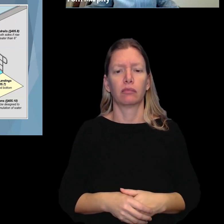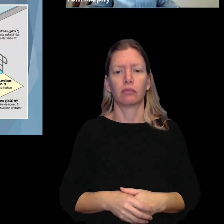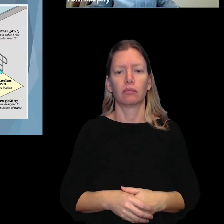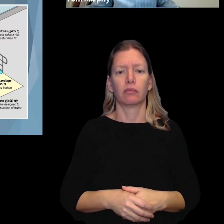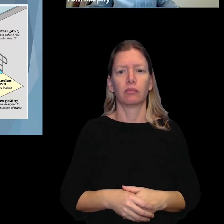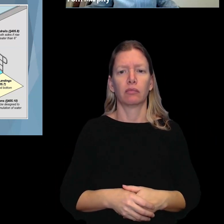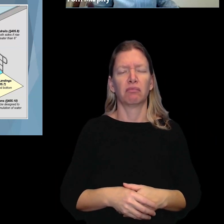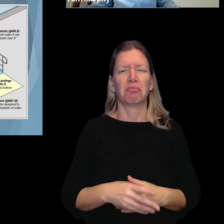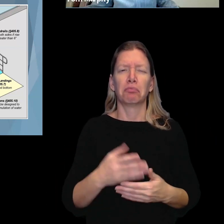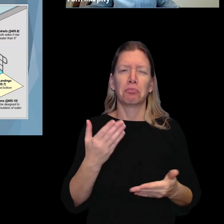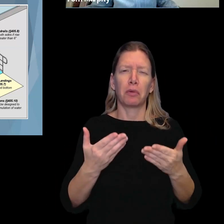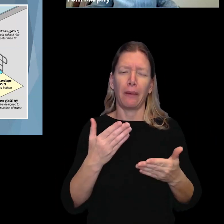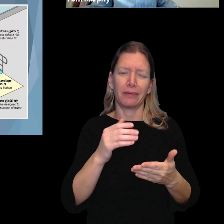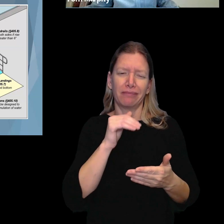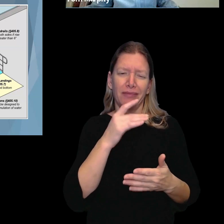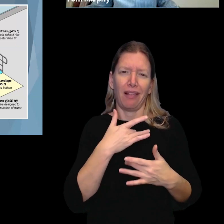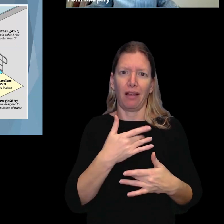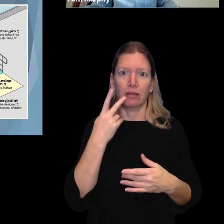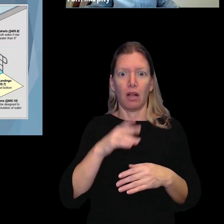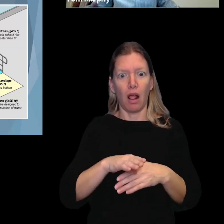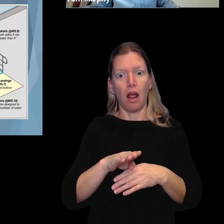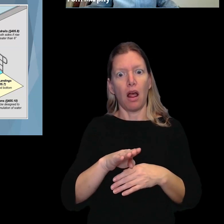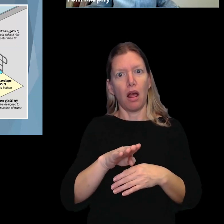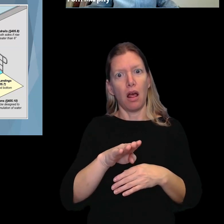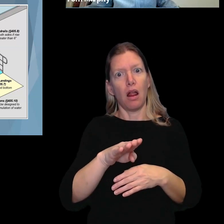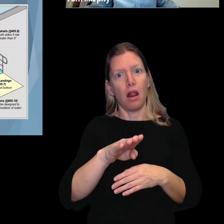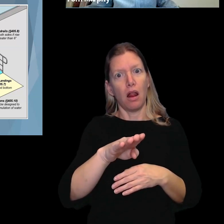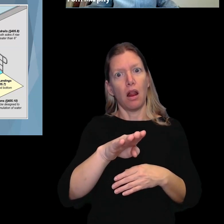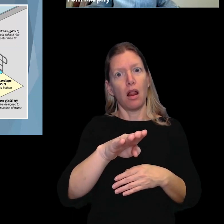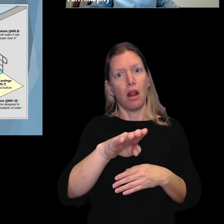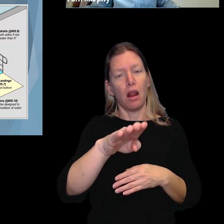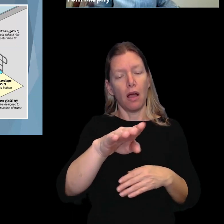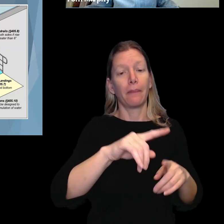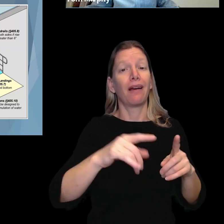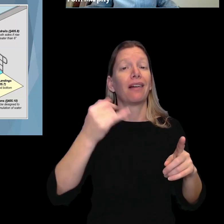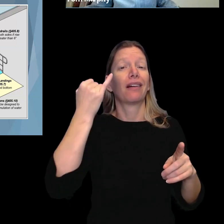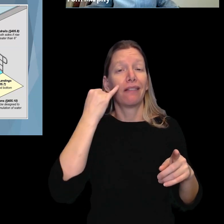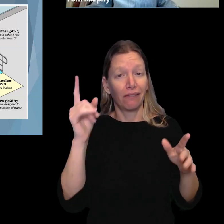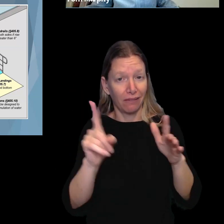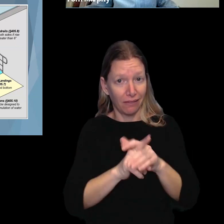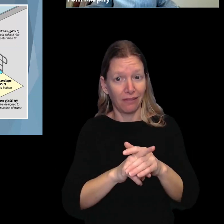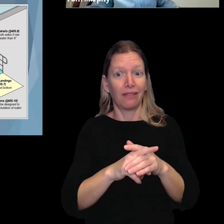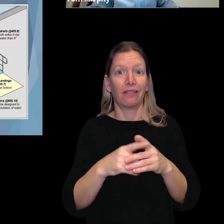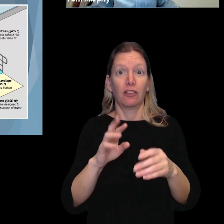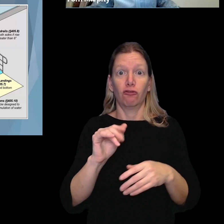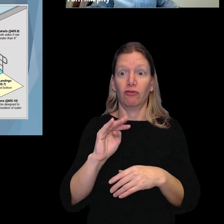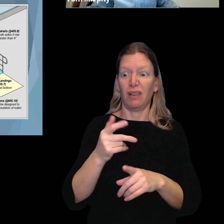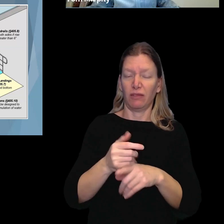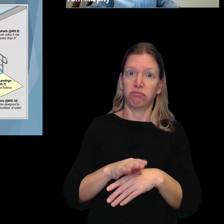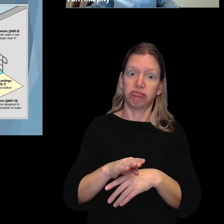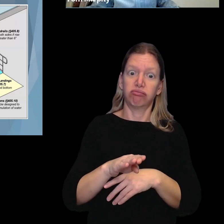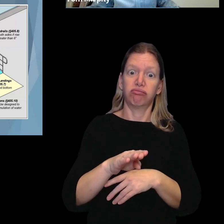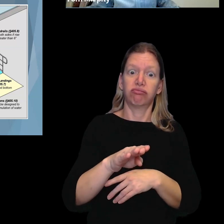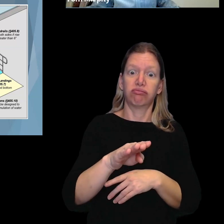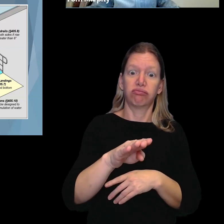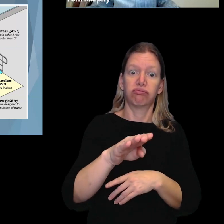It's probably unlikely that you would see a situation where there would be a very long ramp, but in the event that there is,